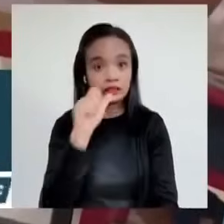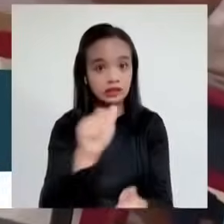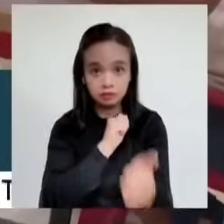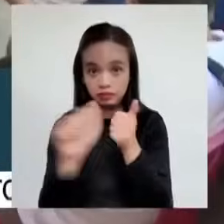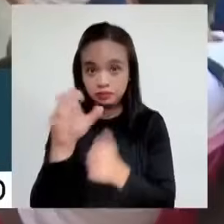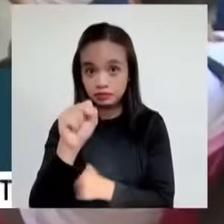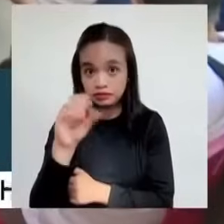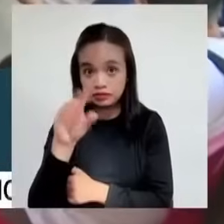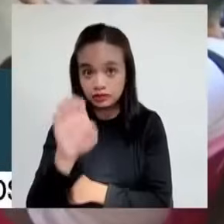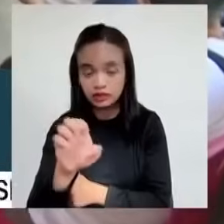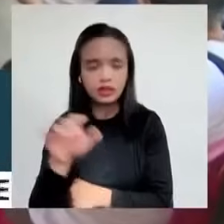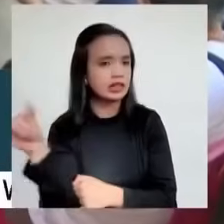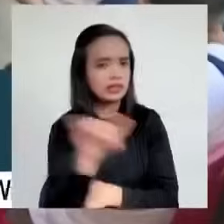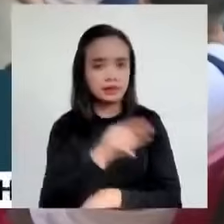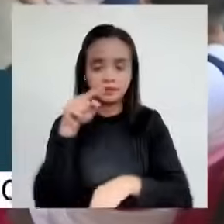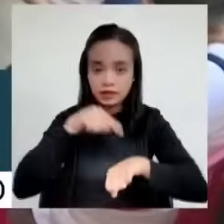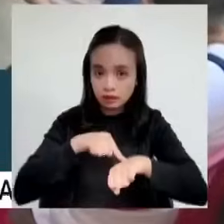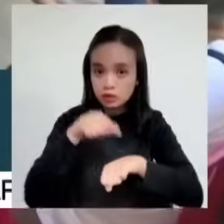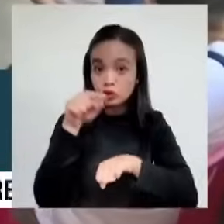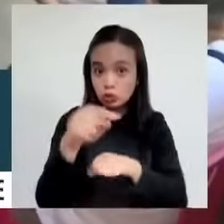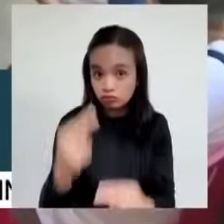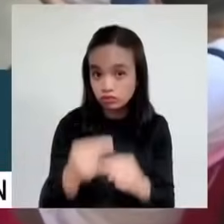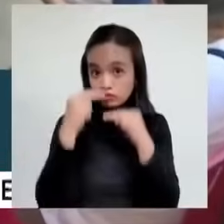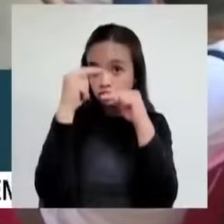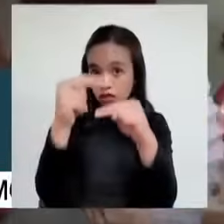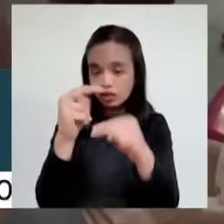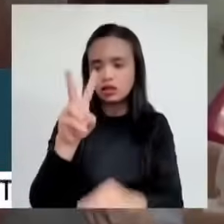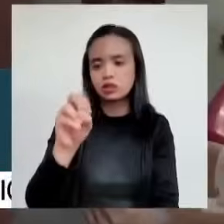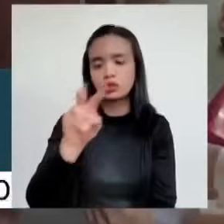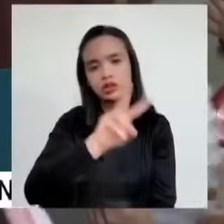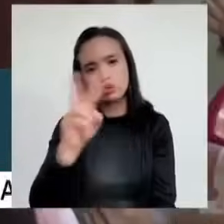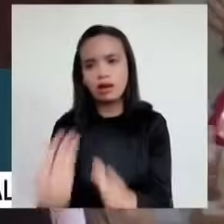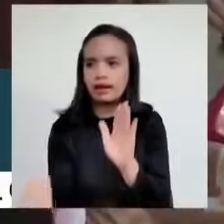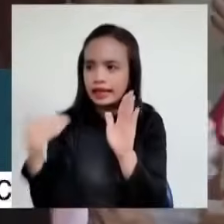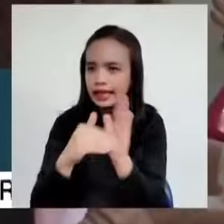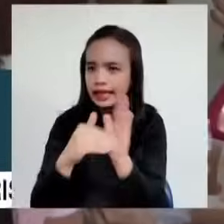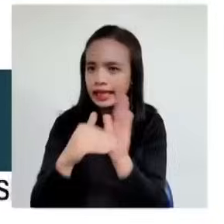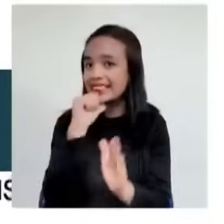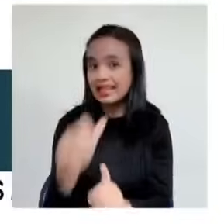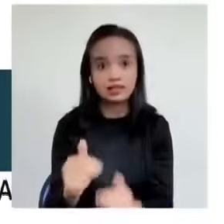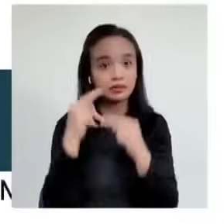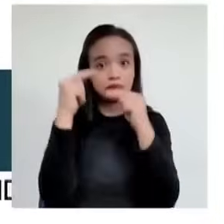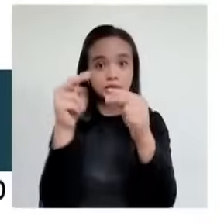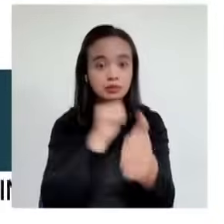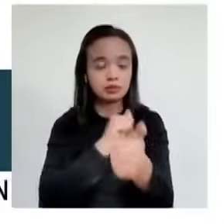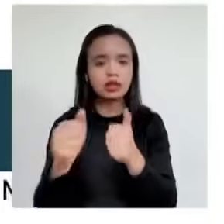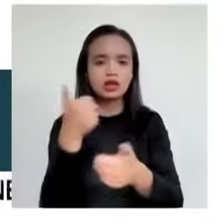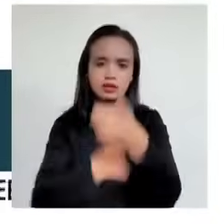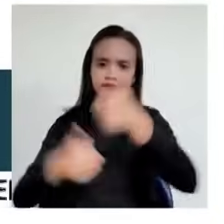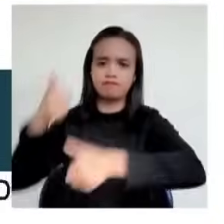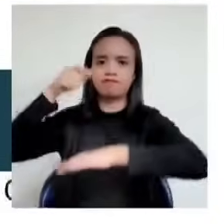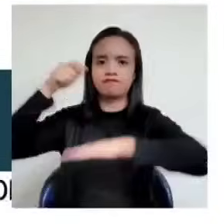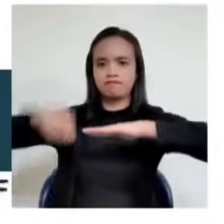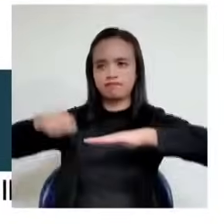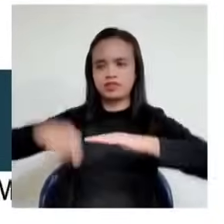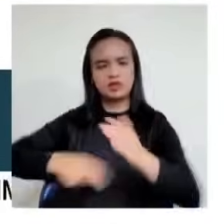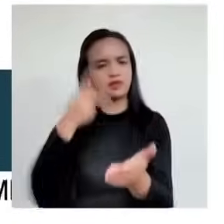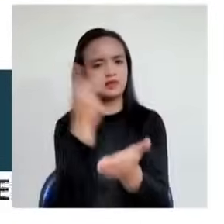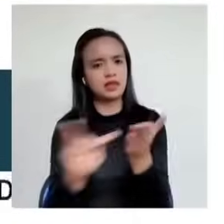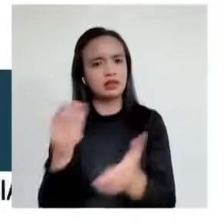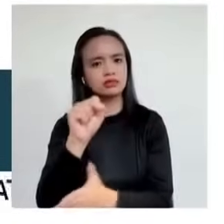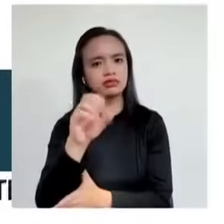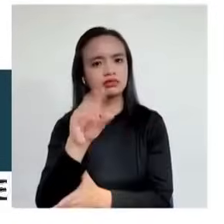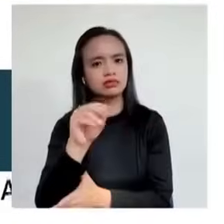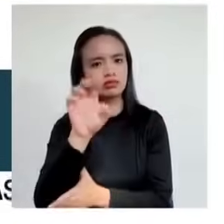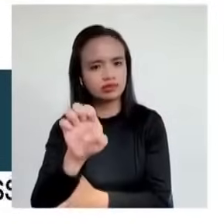the same time, you ran in 2022 and again, you did not submit the SOSE, the Supreme Court said failure to submit SOSE in 2 consecutive elections will